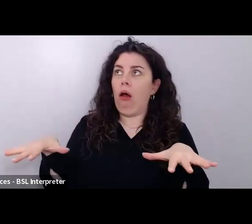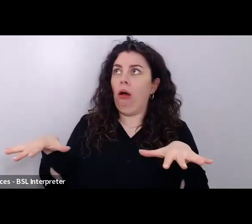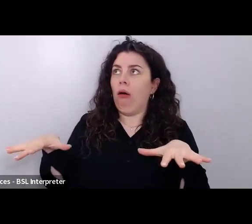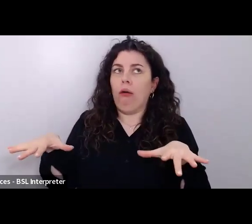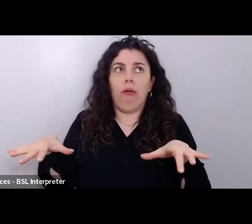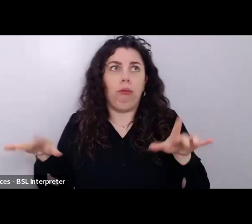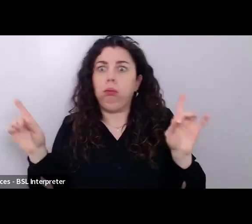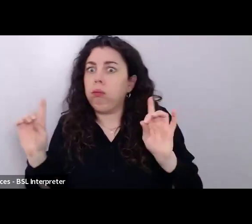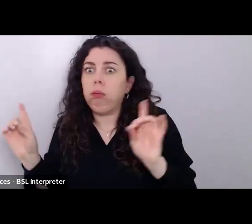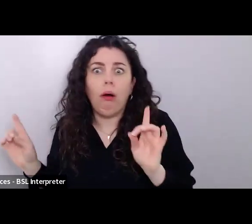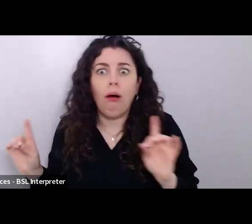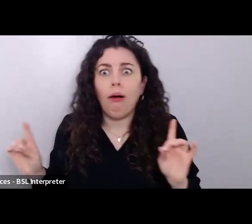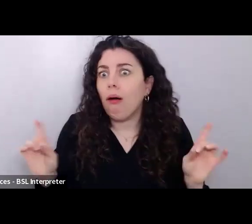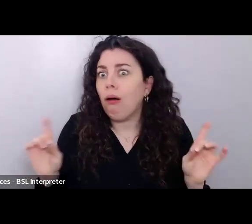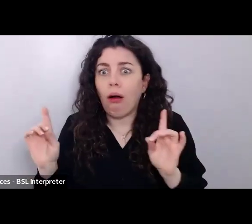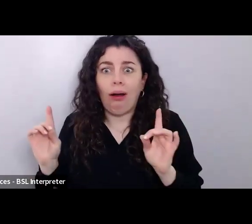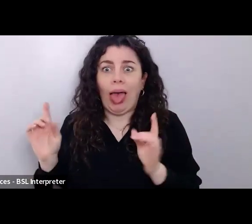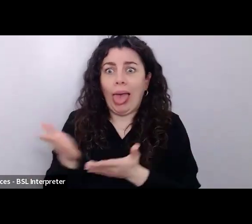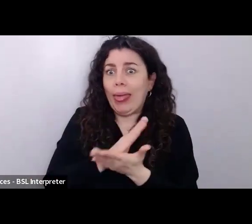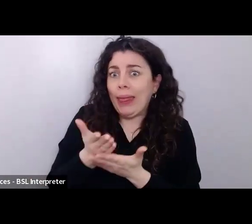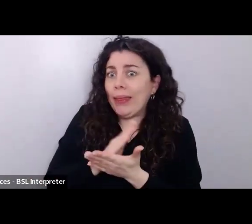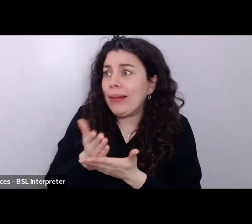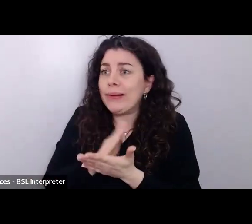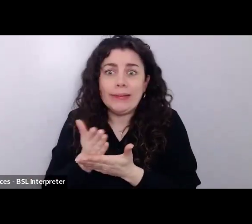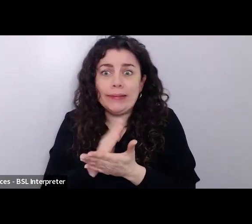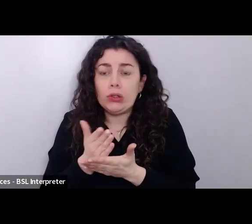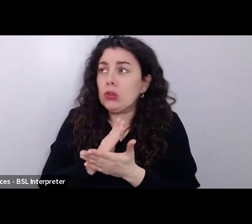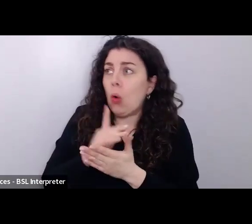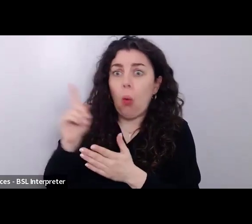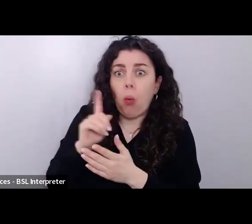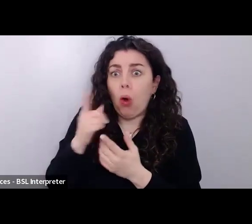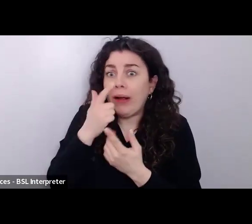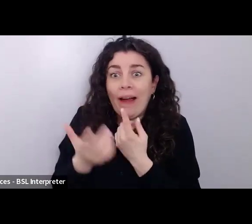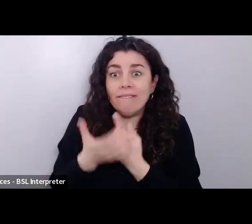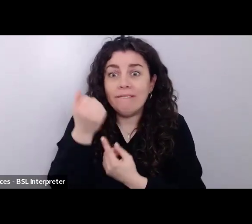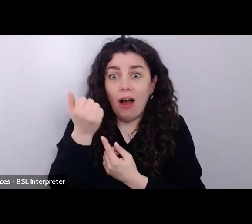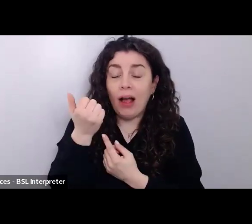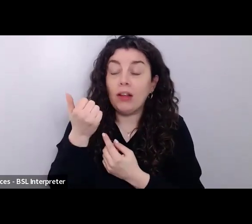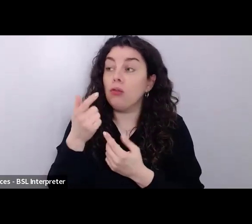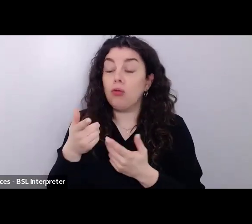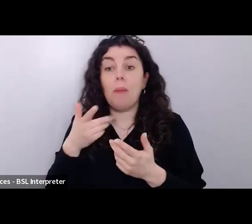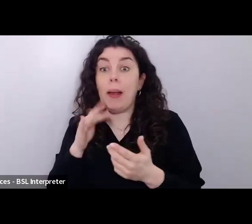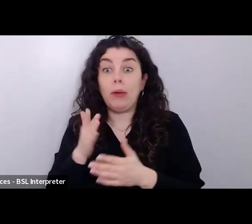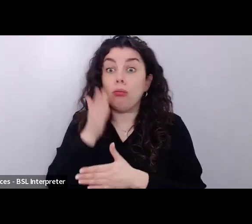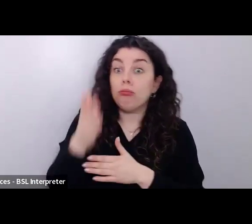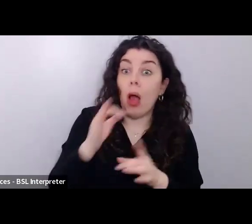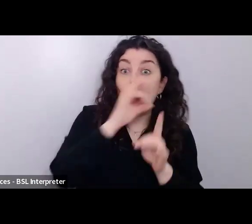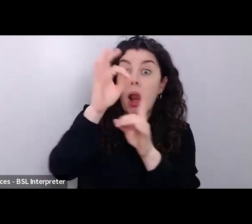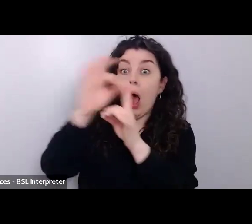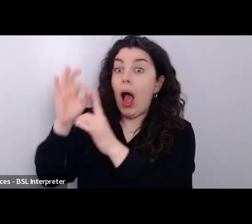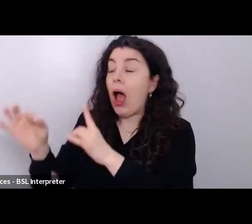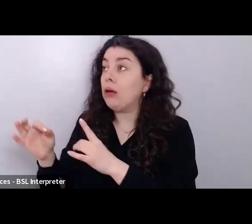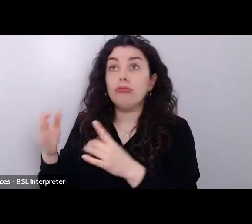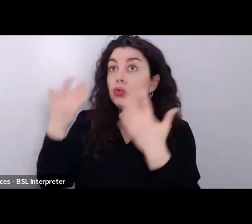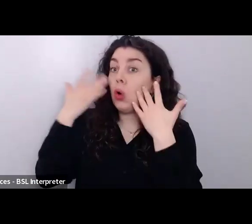of, again, you're never quite sure what you're going to find as you apply to different organisations.